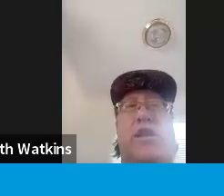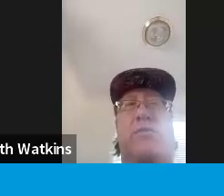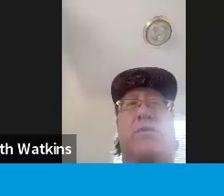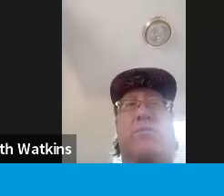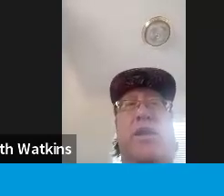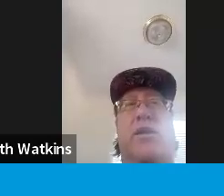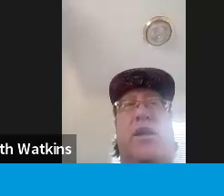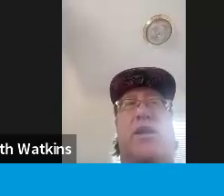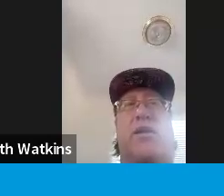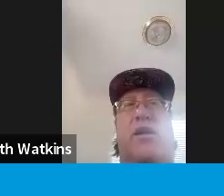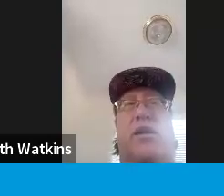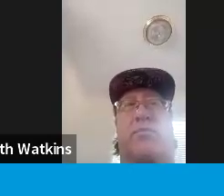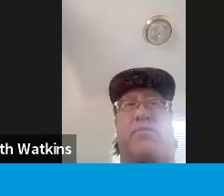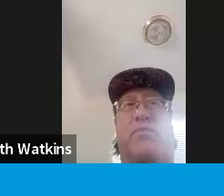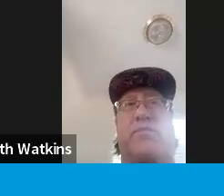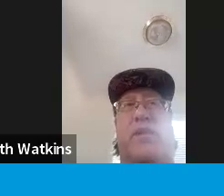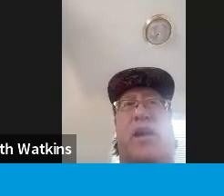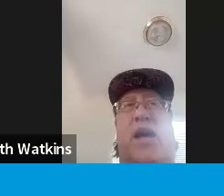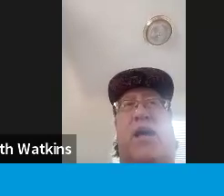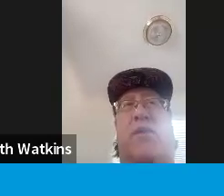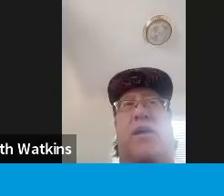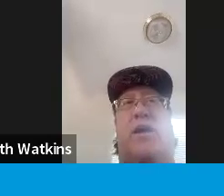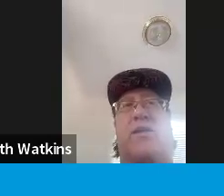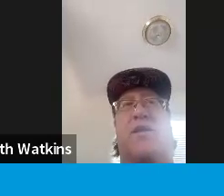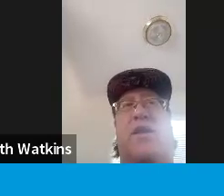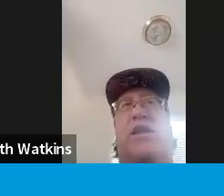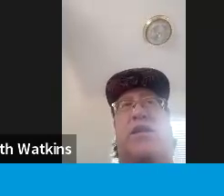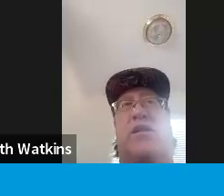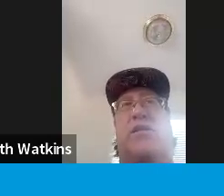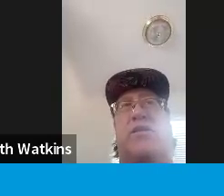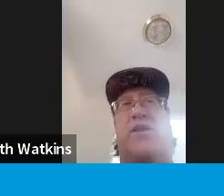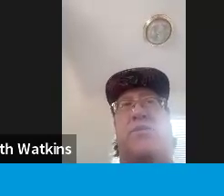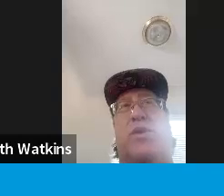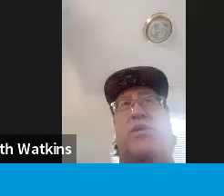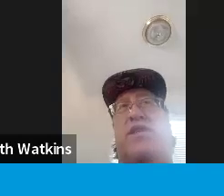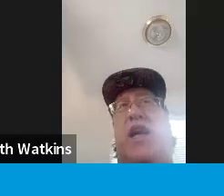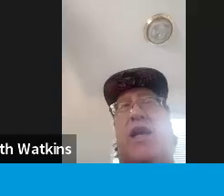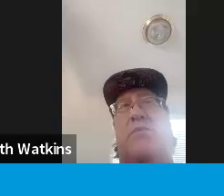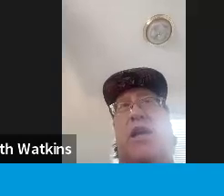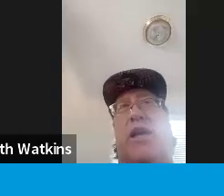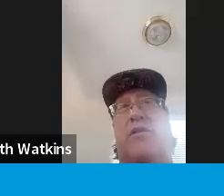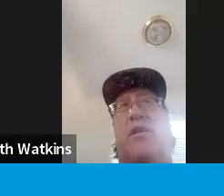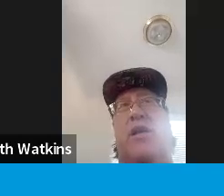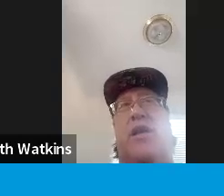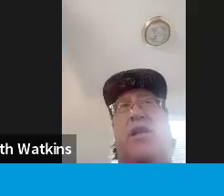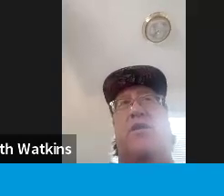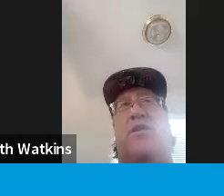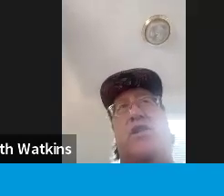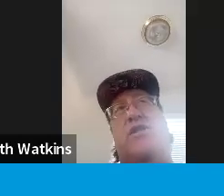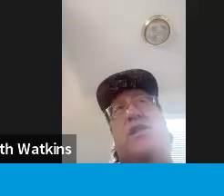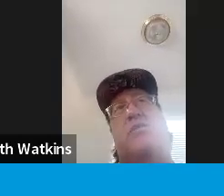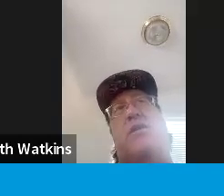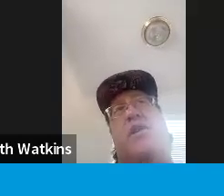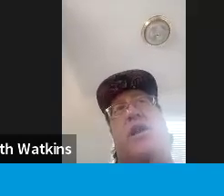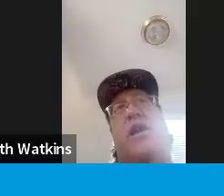vision statement. And I might want to see some sort of timeline in the